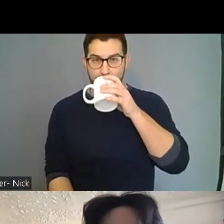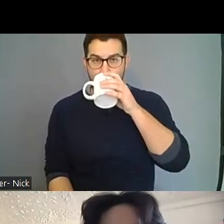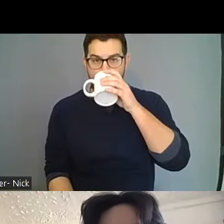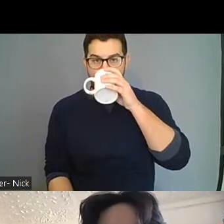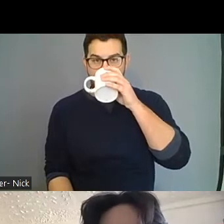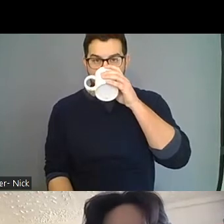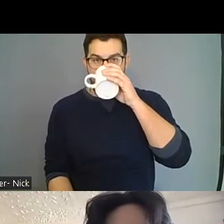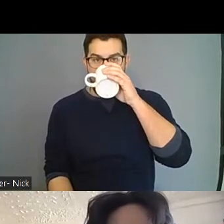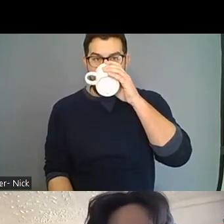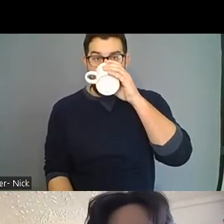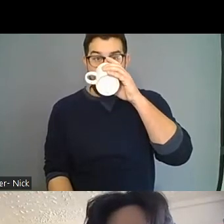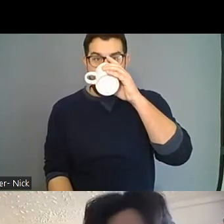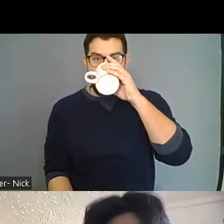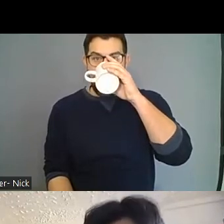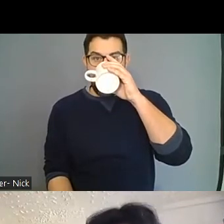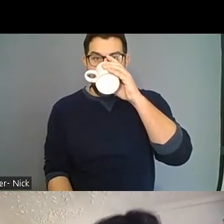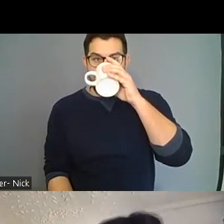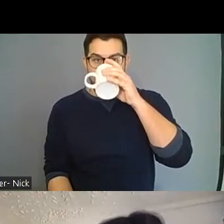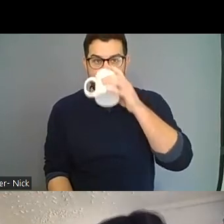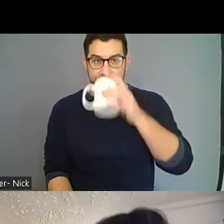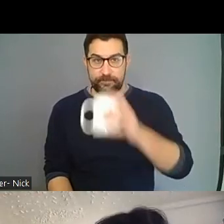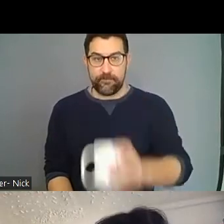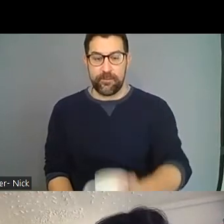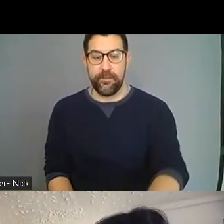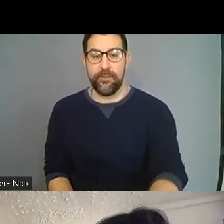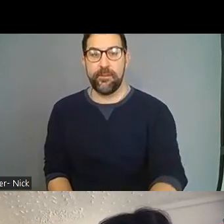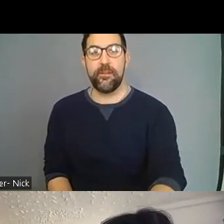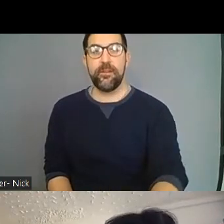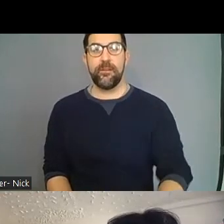Oh, that's fantastic.